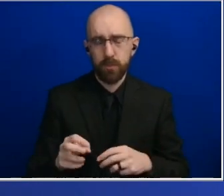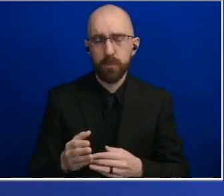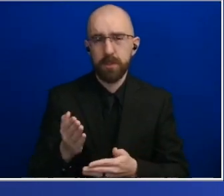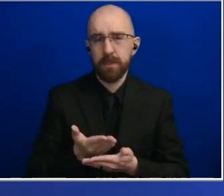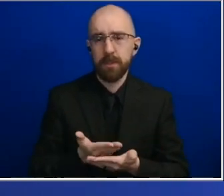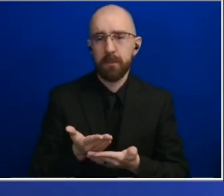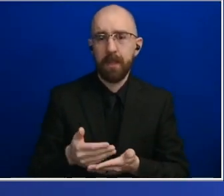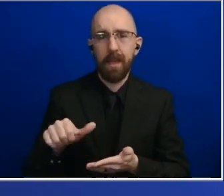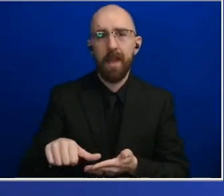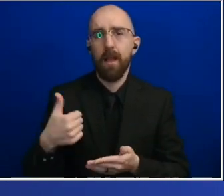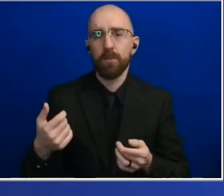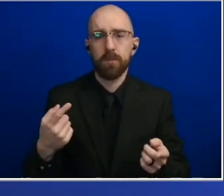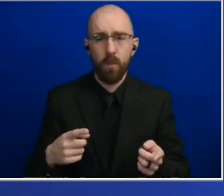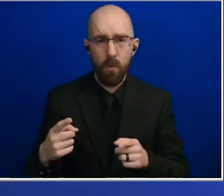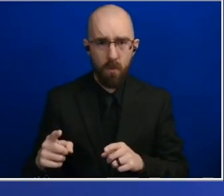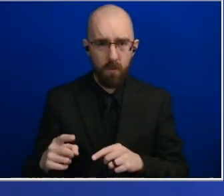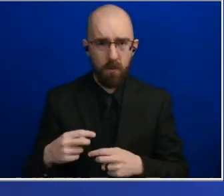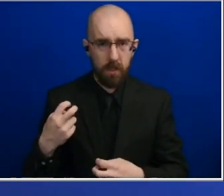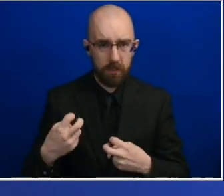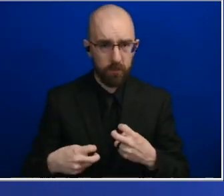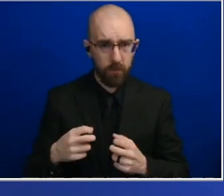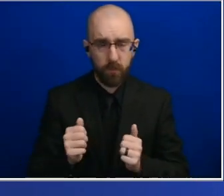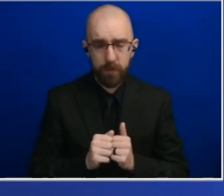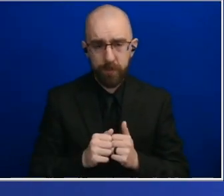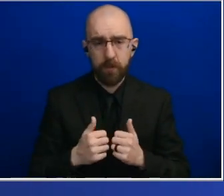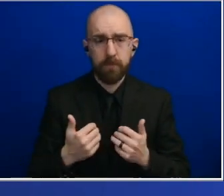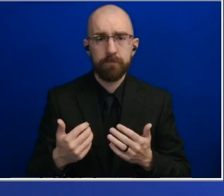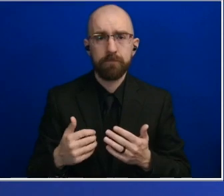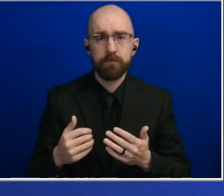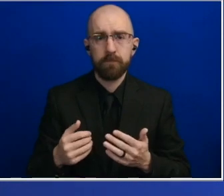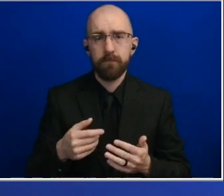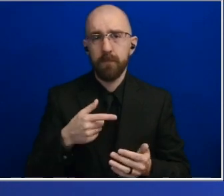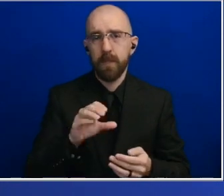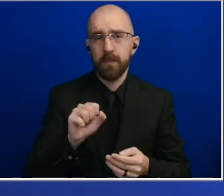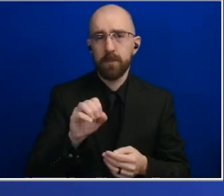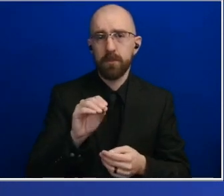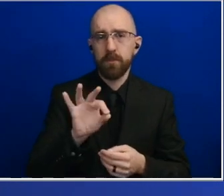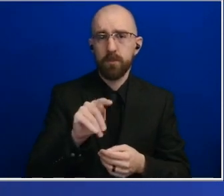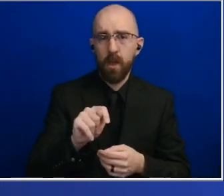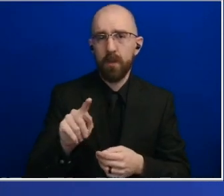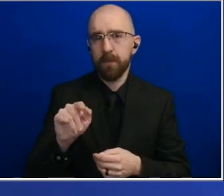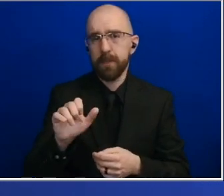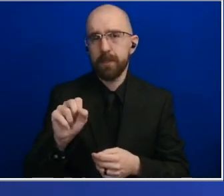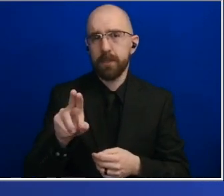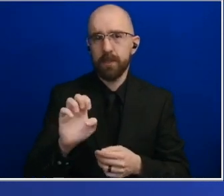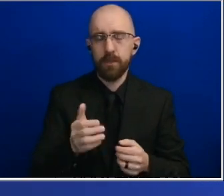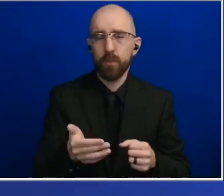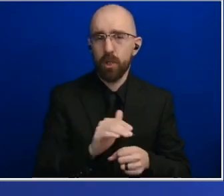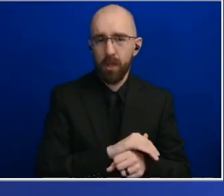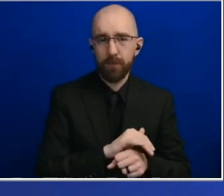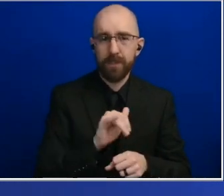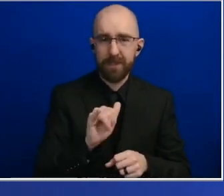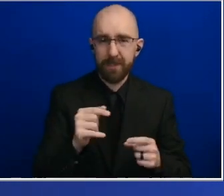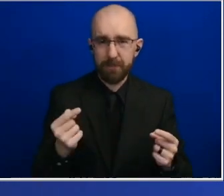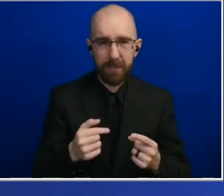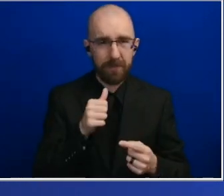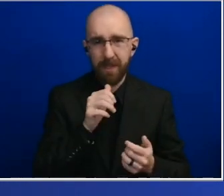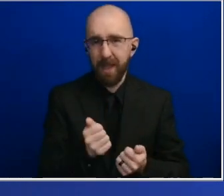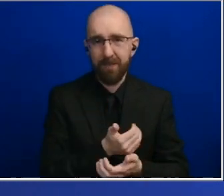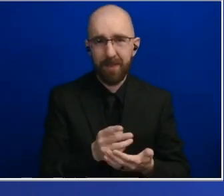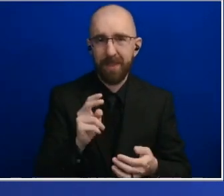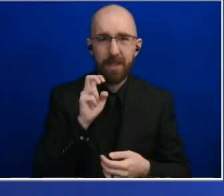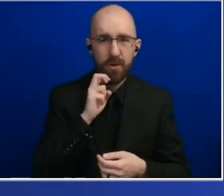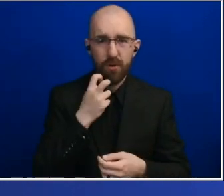it an issue with poor soft tissue coverage that's causing the pain? I mean, so everything's not just the nerves, but